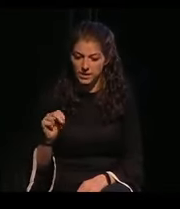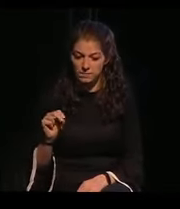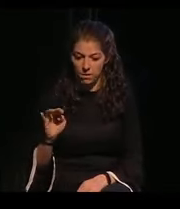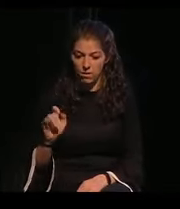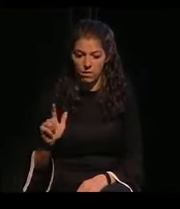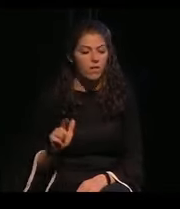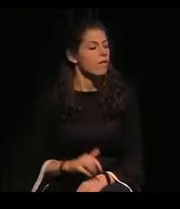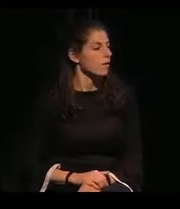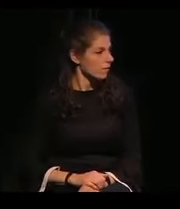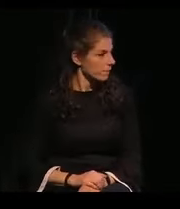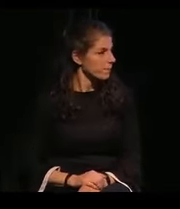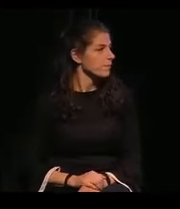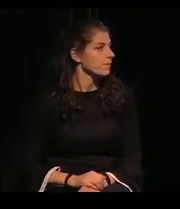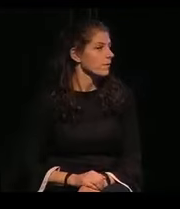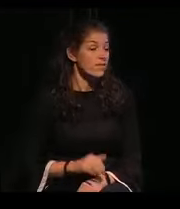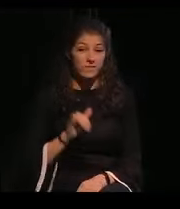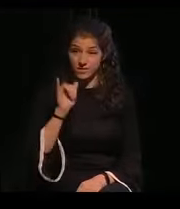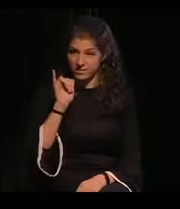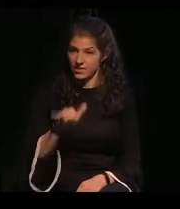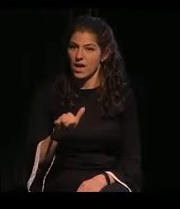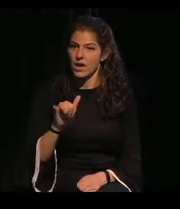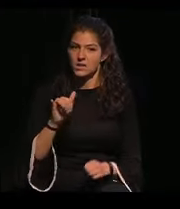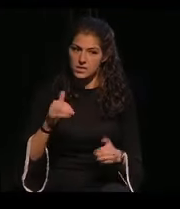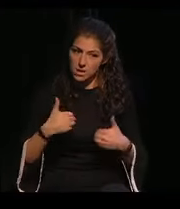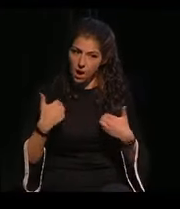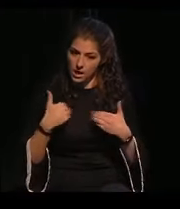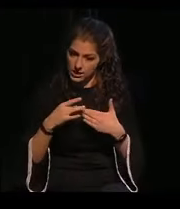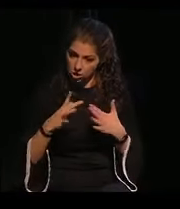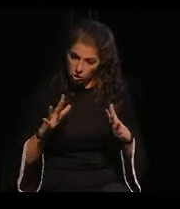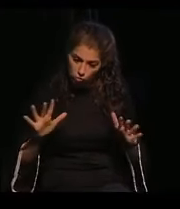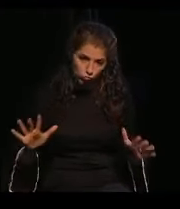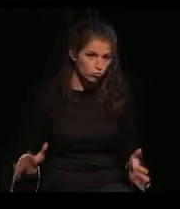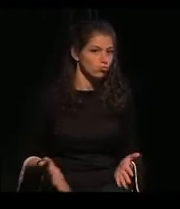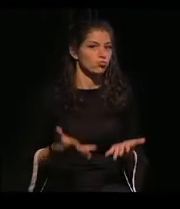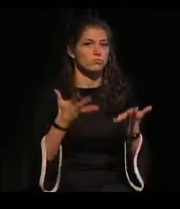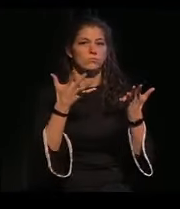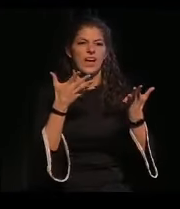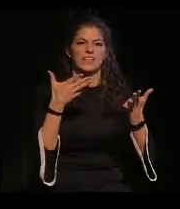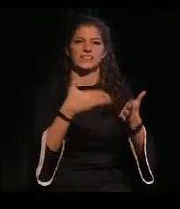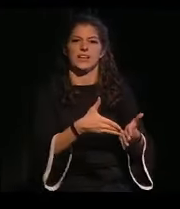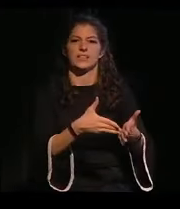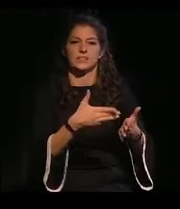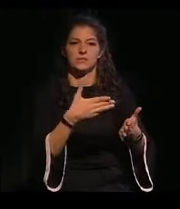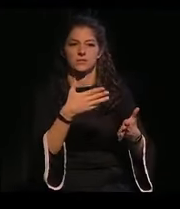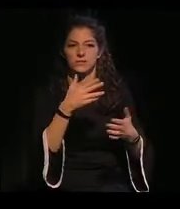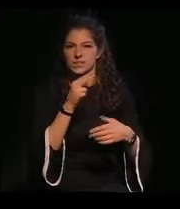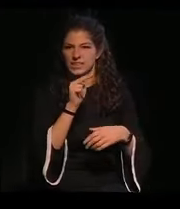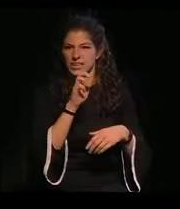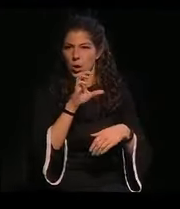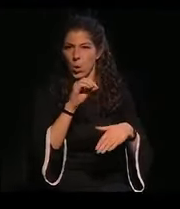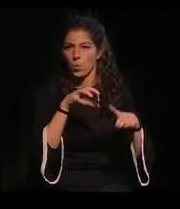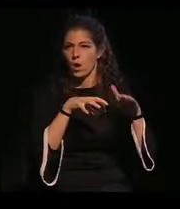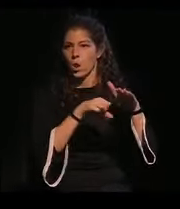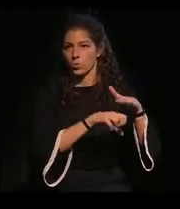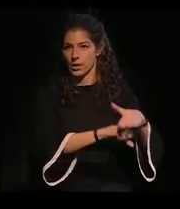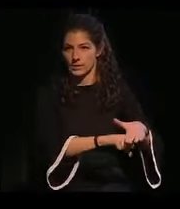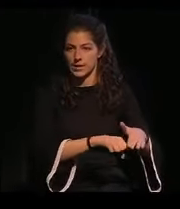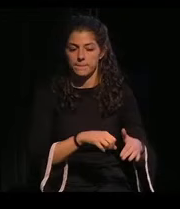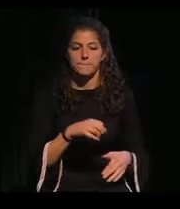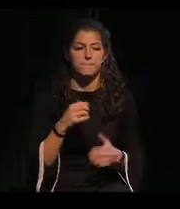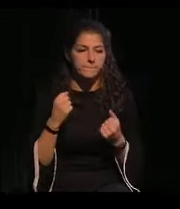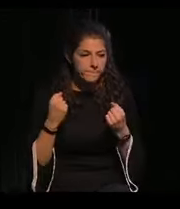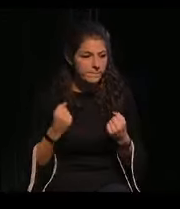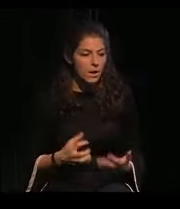And these young leaders are rising to power against what we call neocolonialism. There are